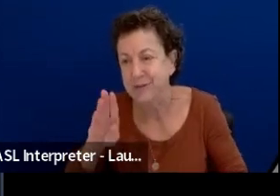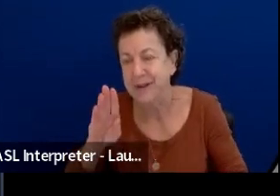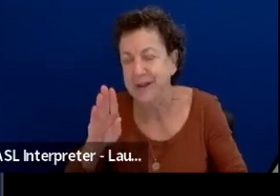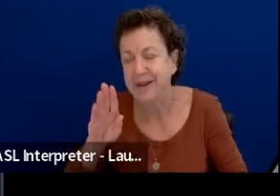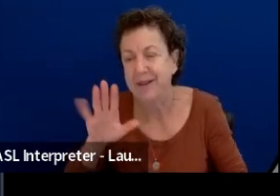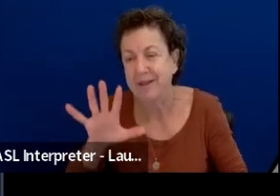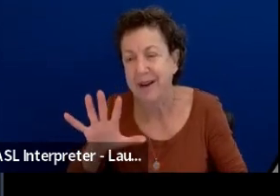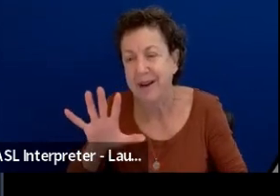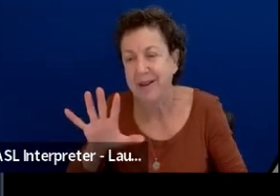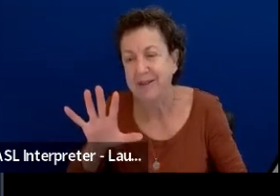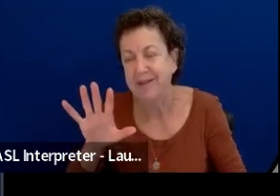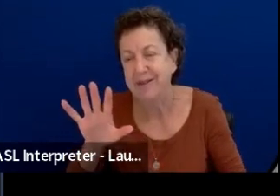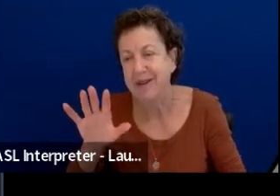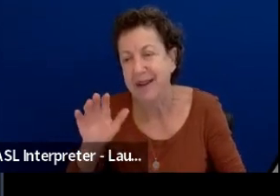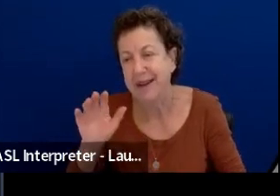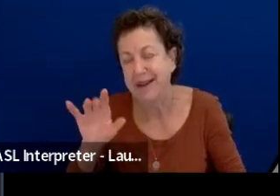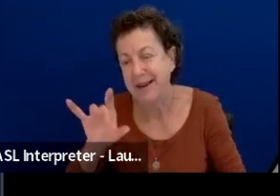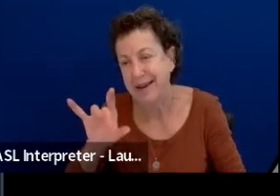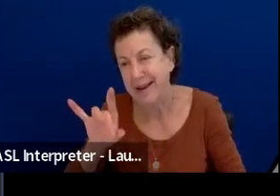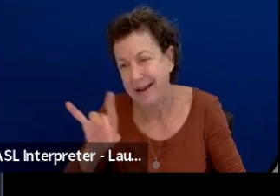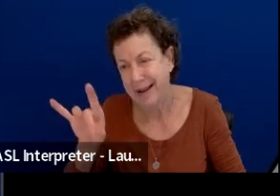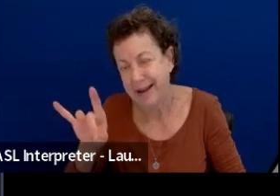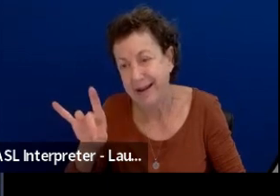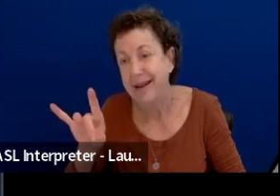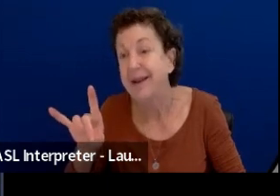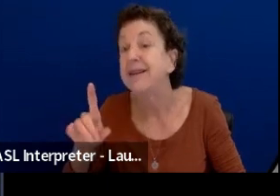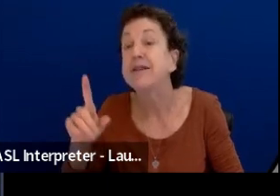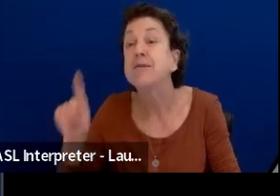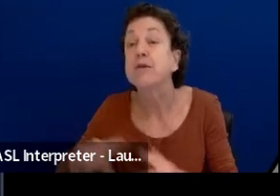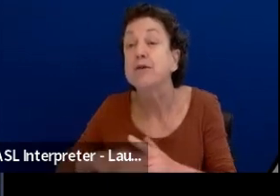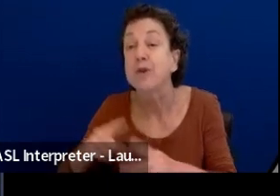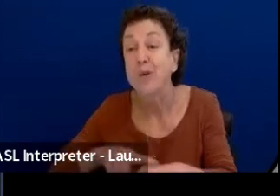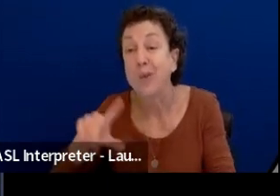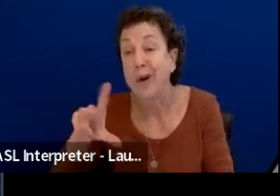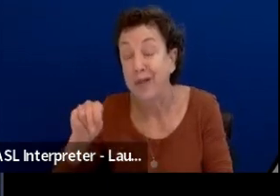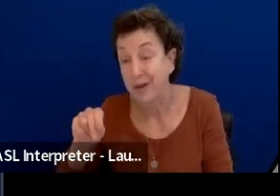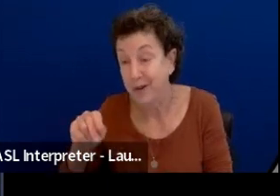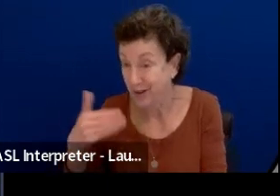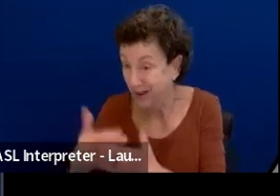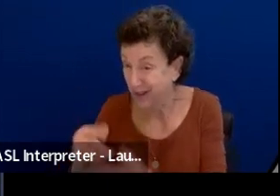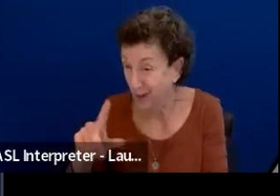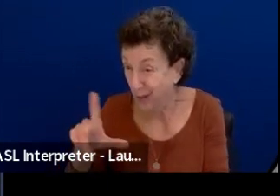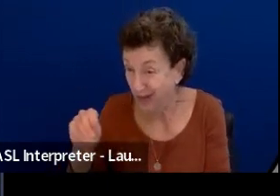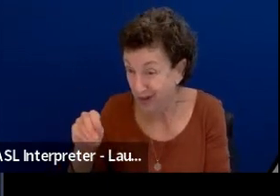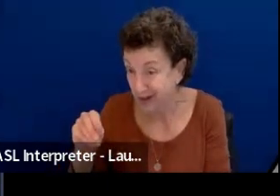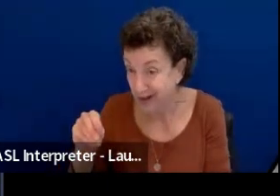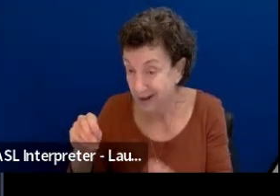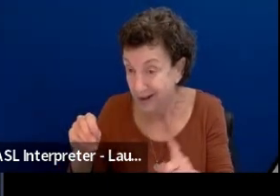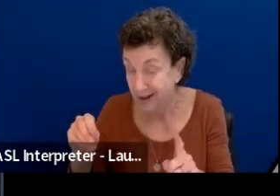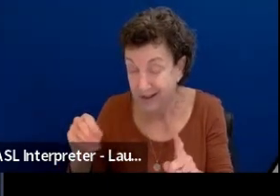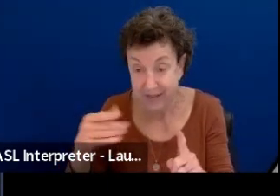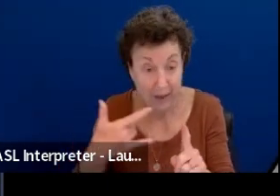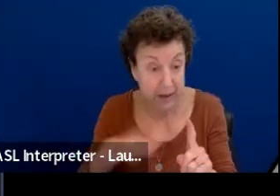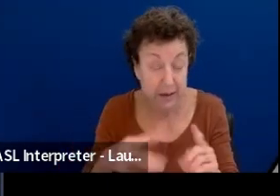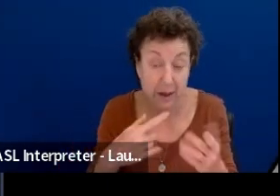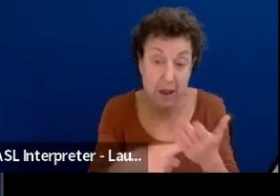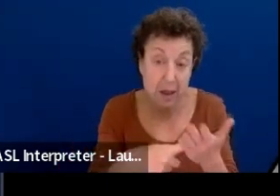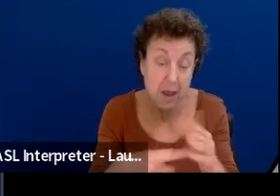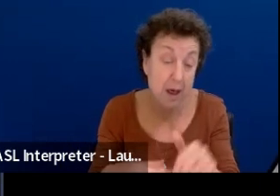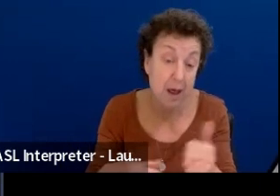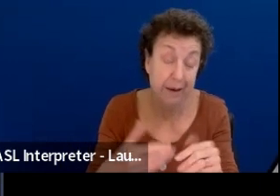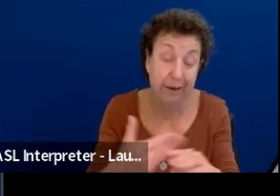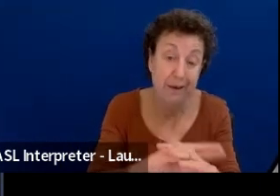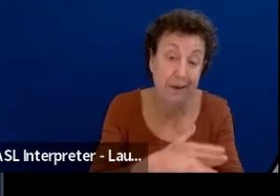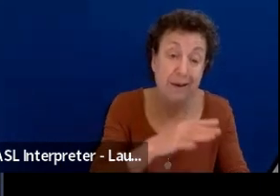which starts at 1:30. You get there at 1:30 and they're still stuck on a completely different bill. Maybe they're stuck